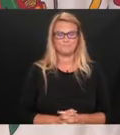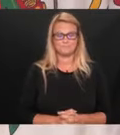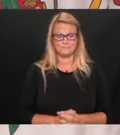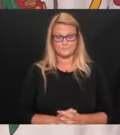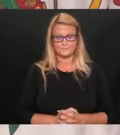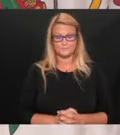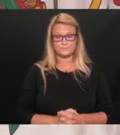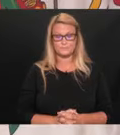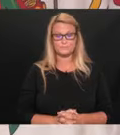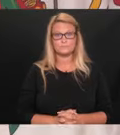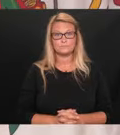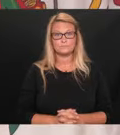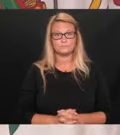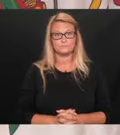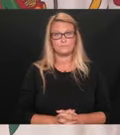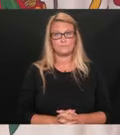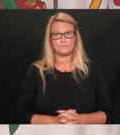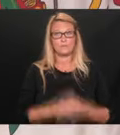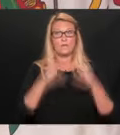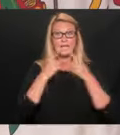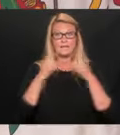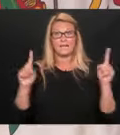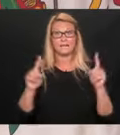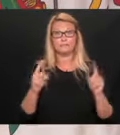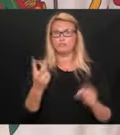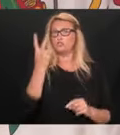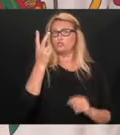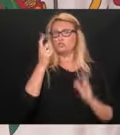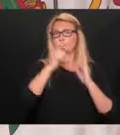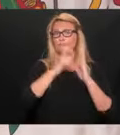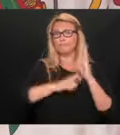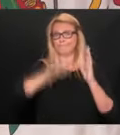I've also got to announce that we've lost 2 minors,